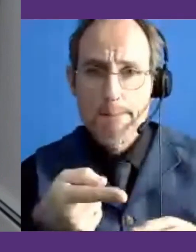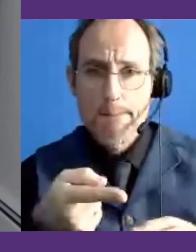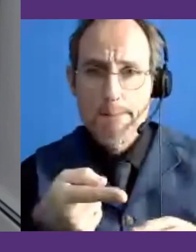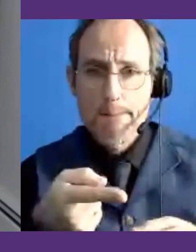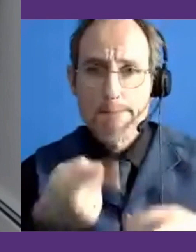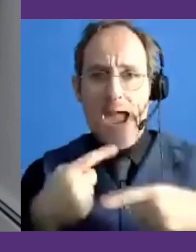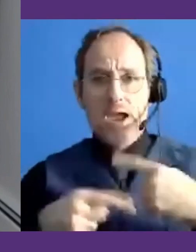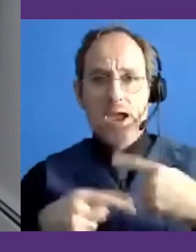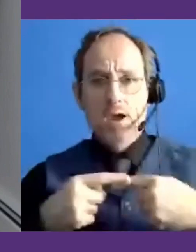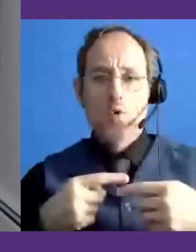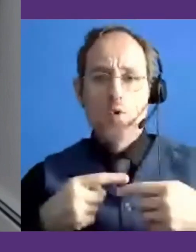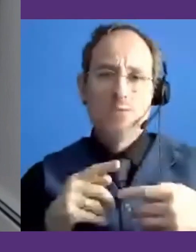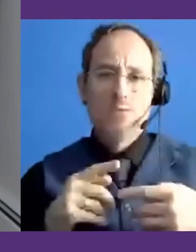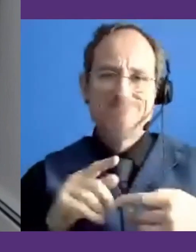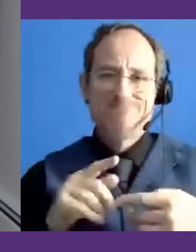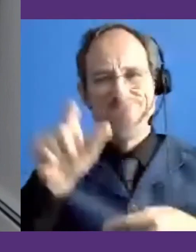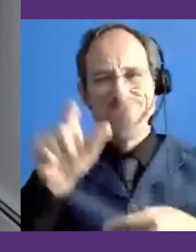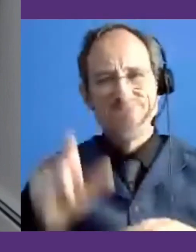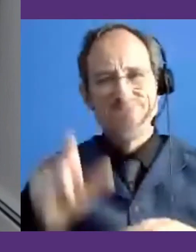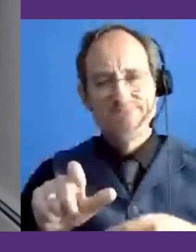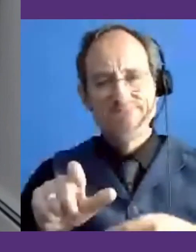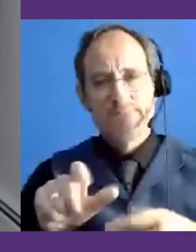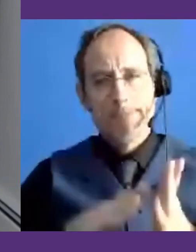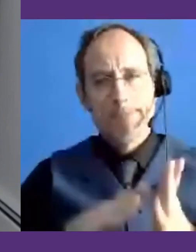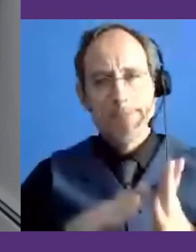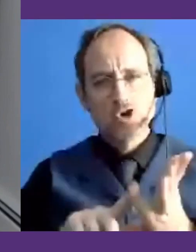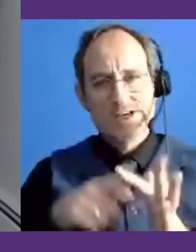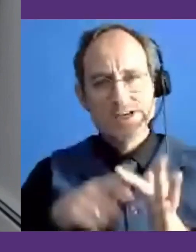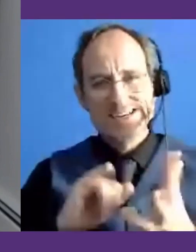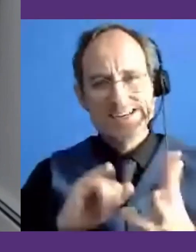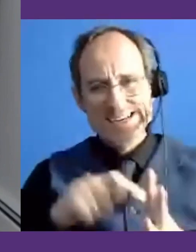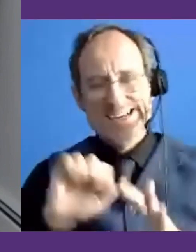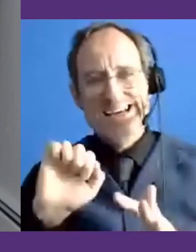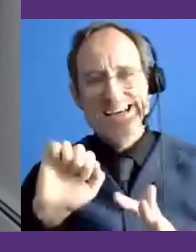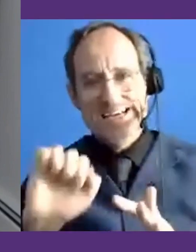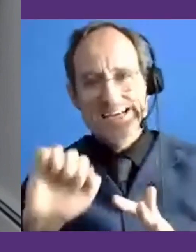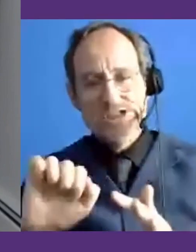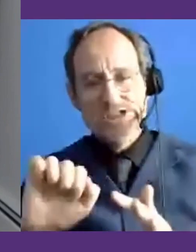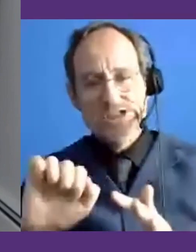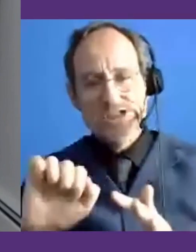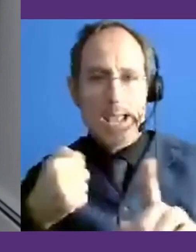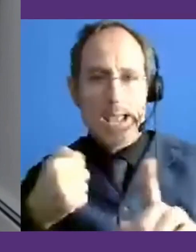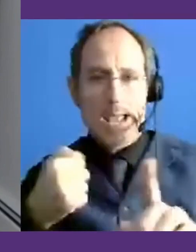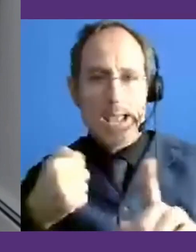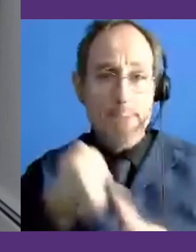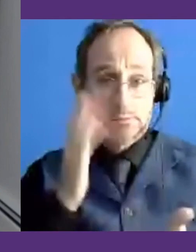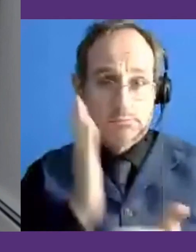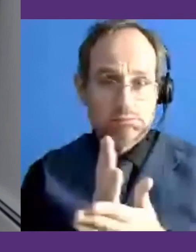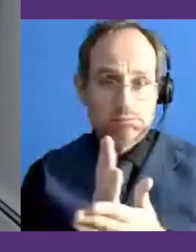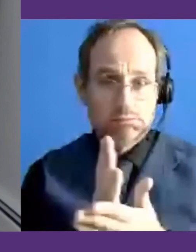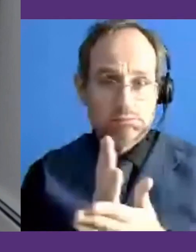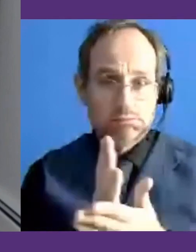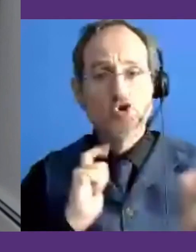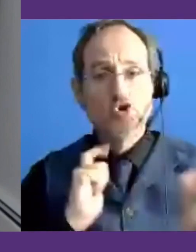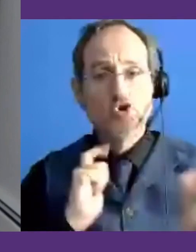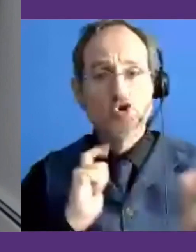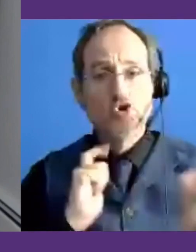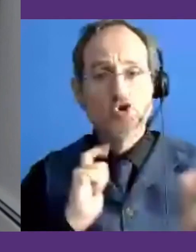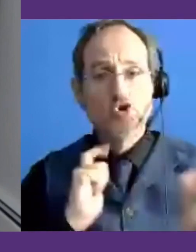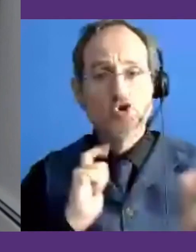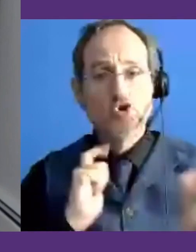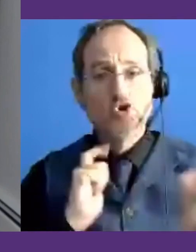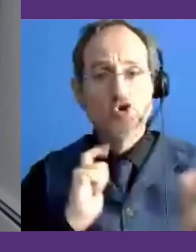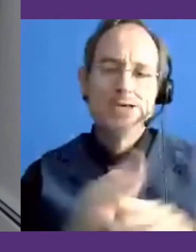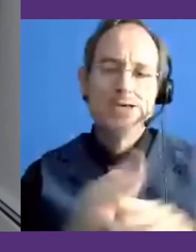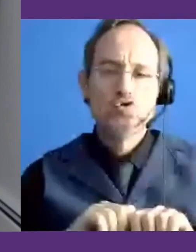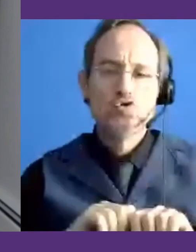really affect change, particularly on a social media platform that's so ubiquitous? So it's an